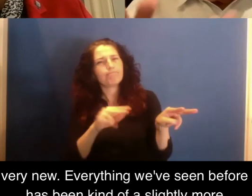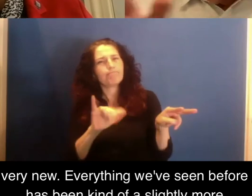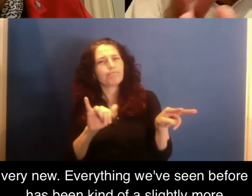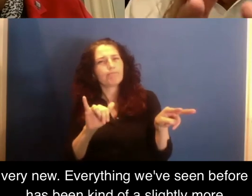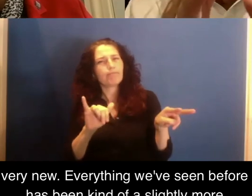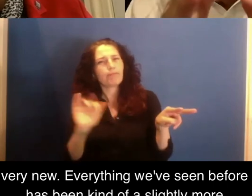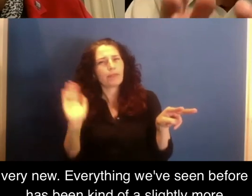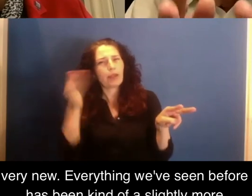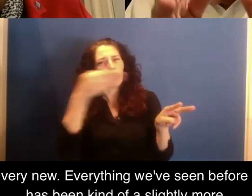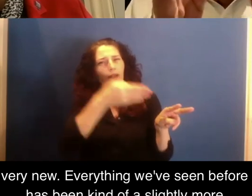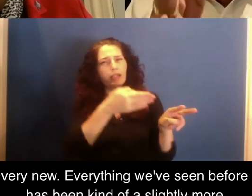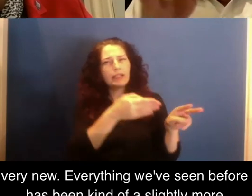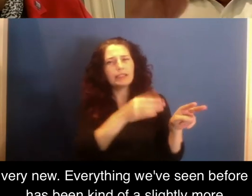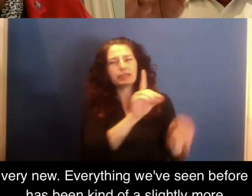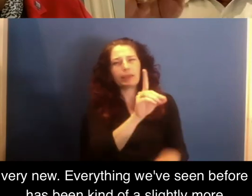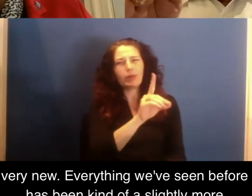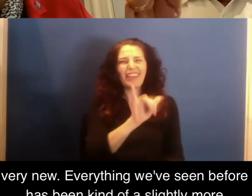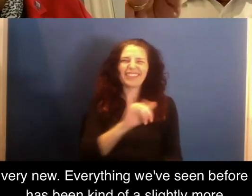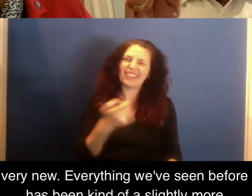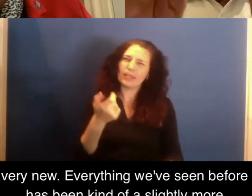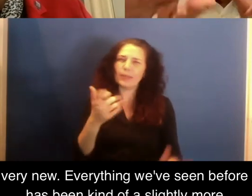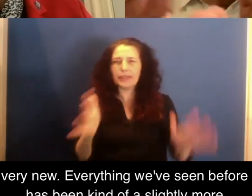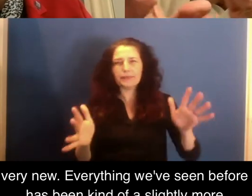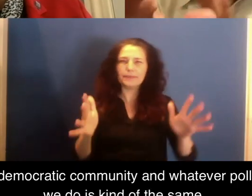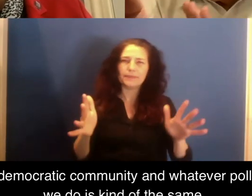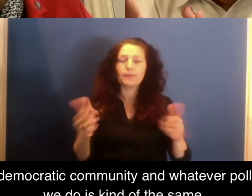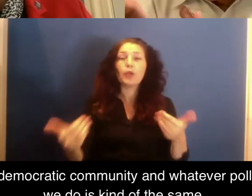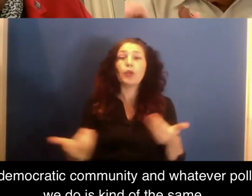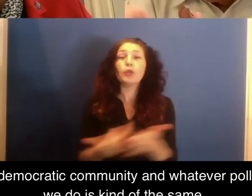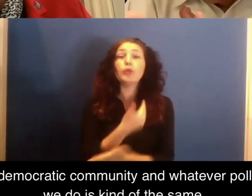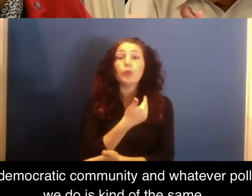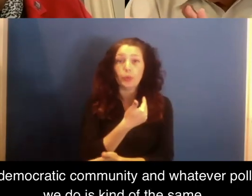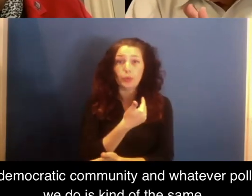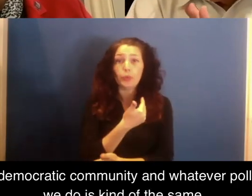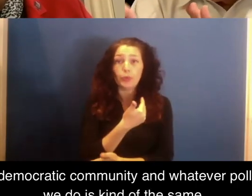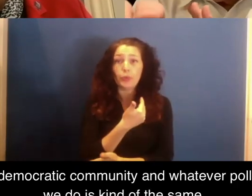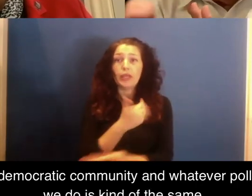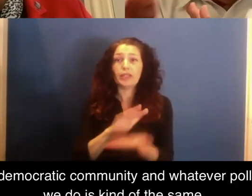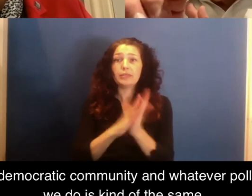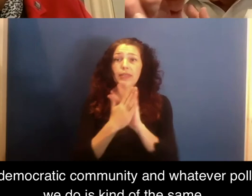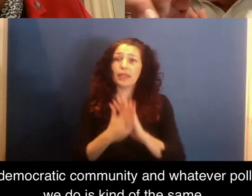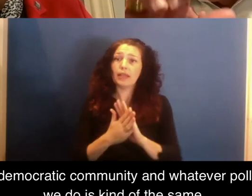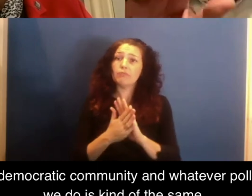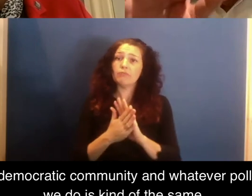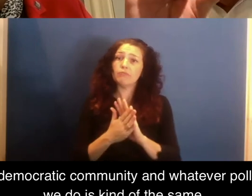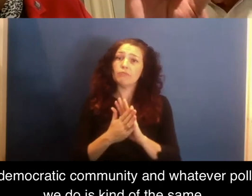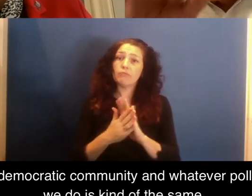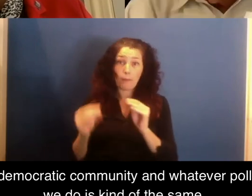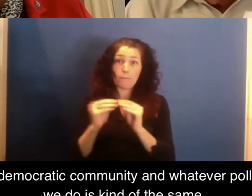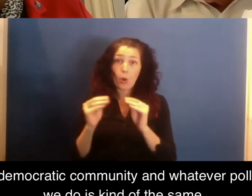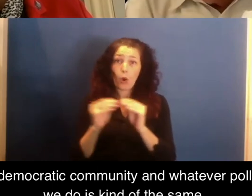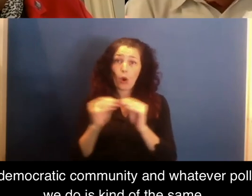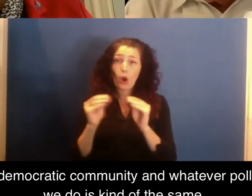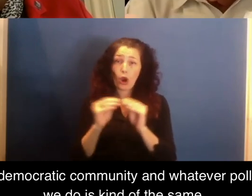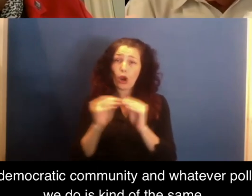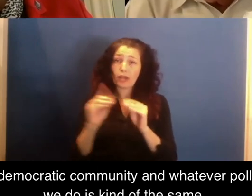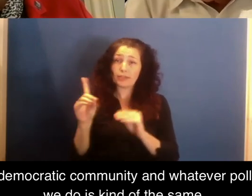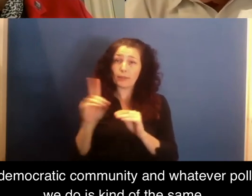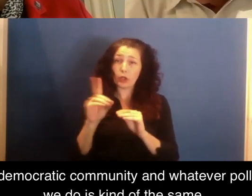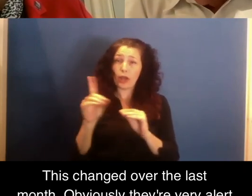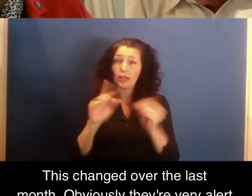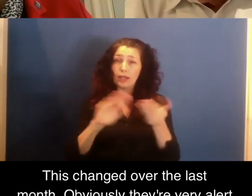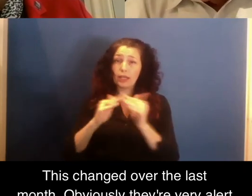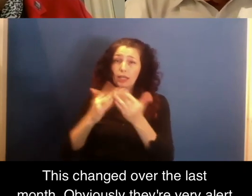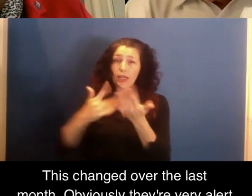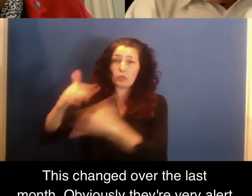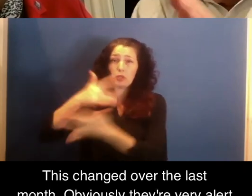before has been kind of a slightly more democratic, uh, community and whatever poll we do is kind of the same.